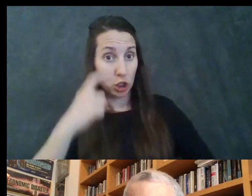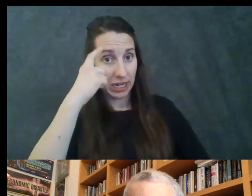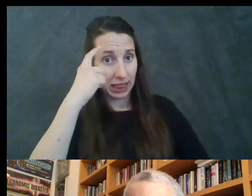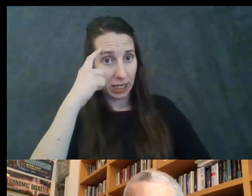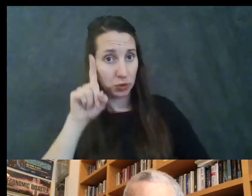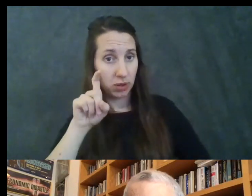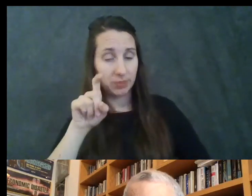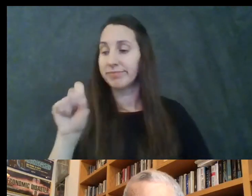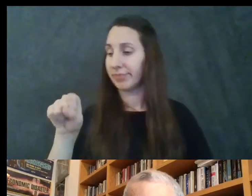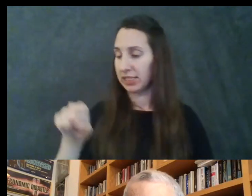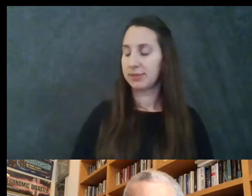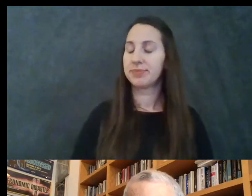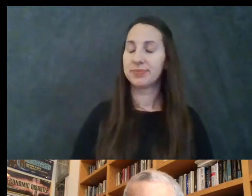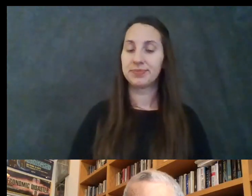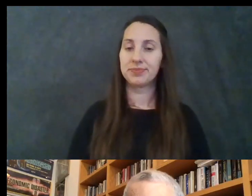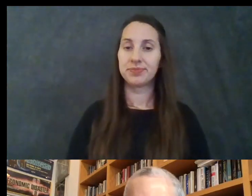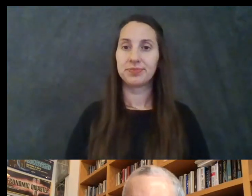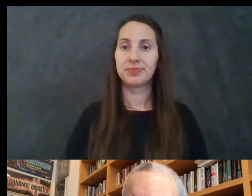Yep.